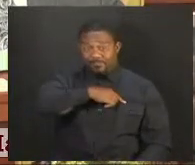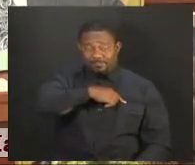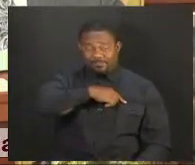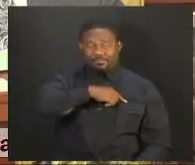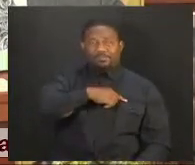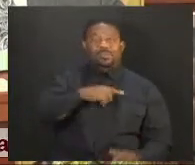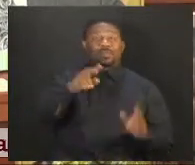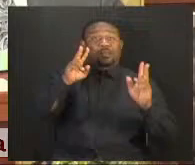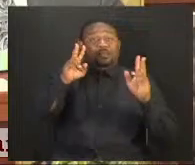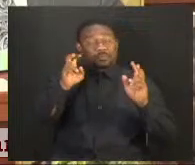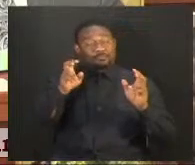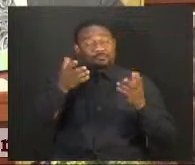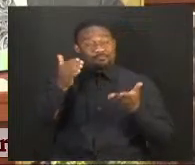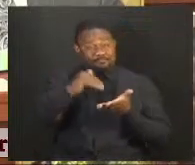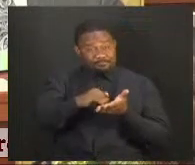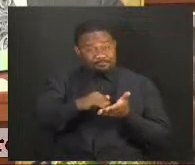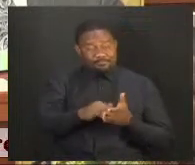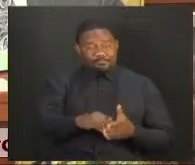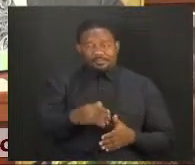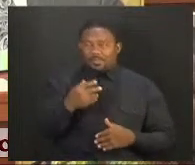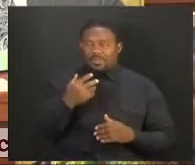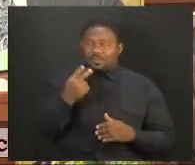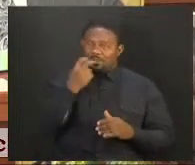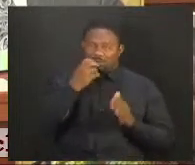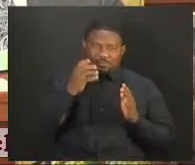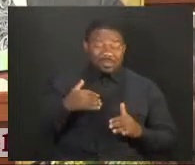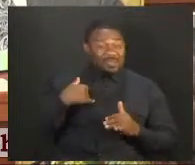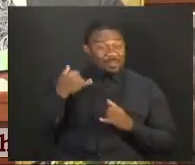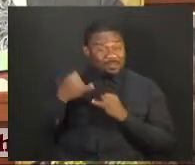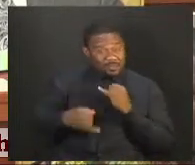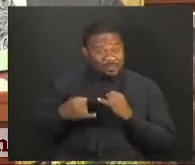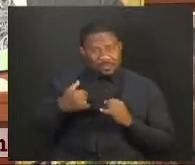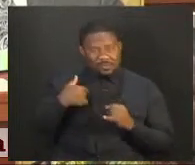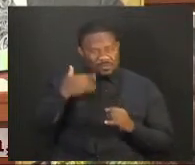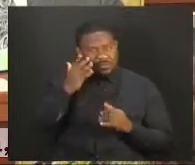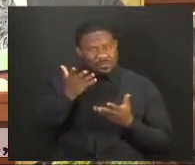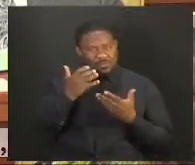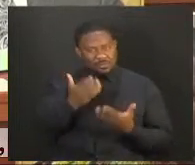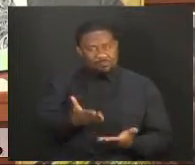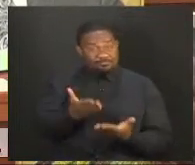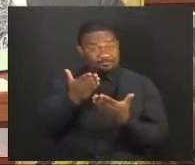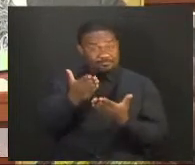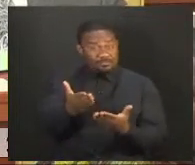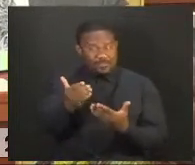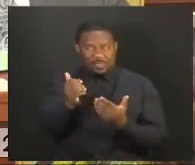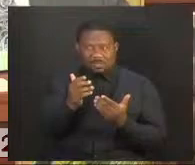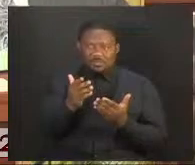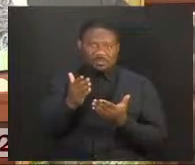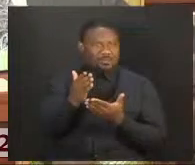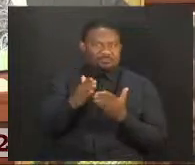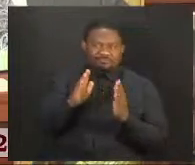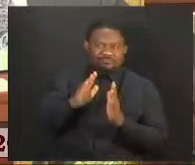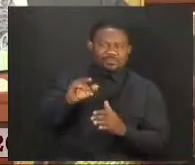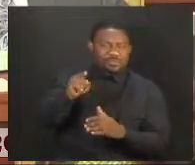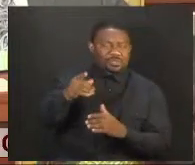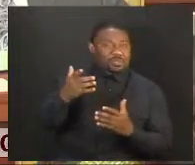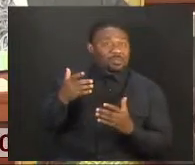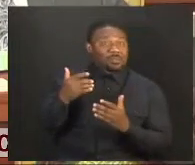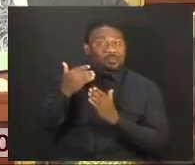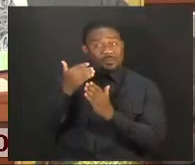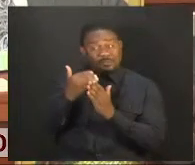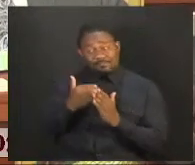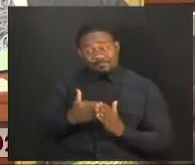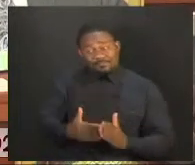as, Mr. Speaker, lastly, I would want to also suggest that apart from the budgetary offloading of projects, we